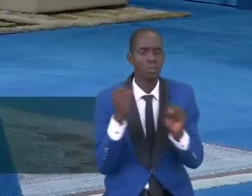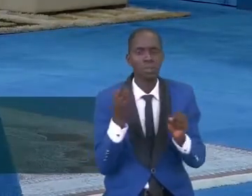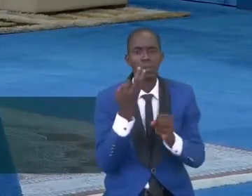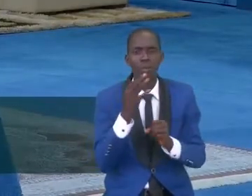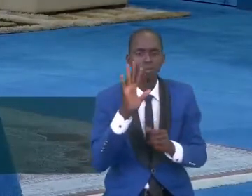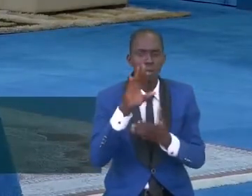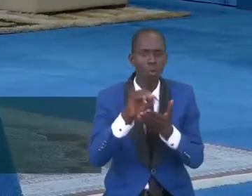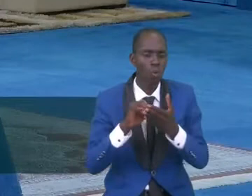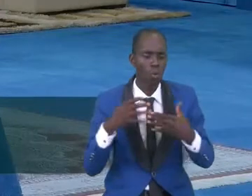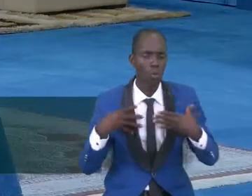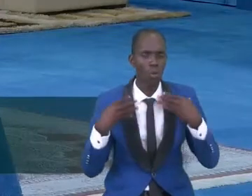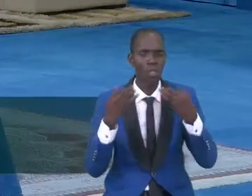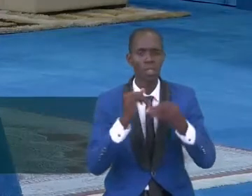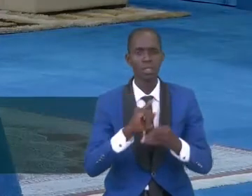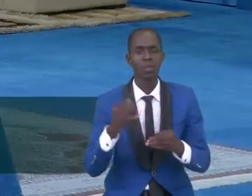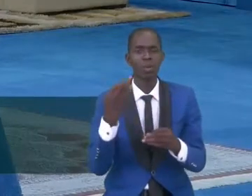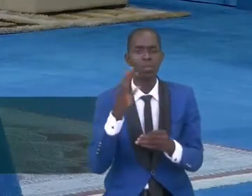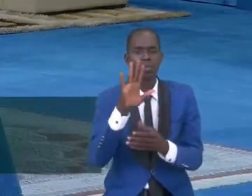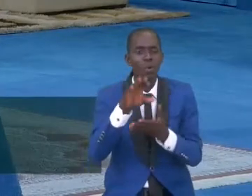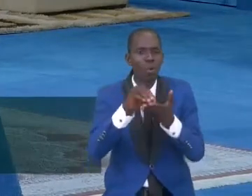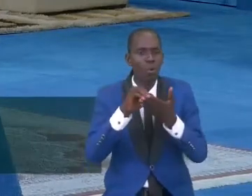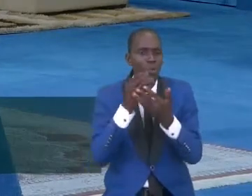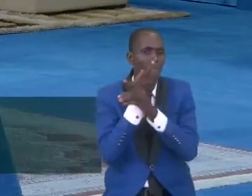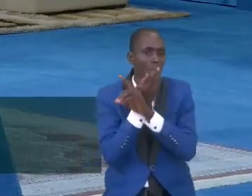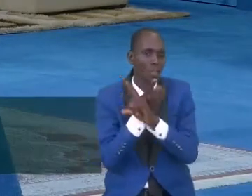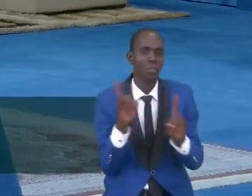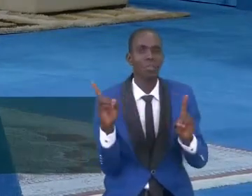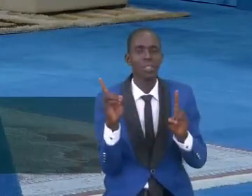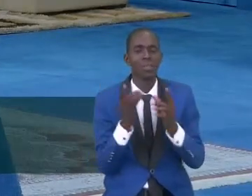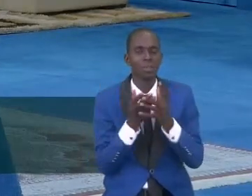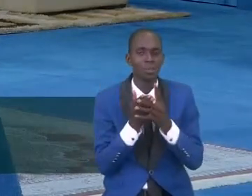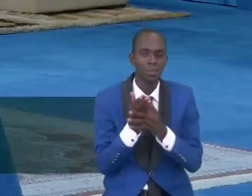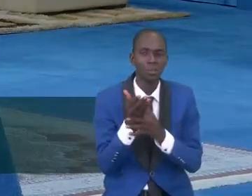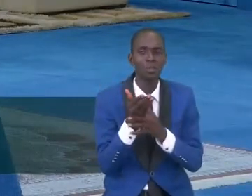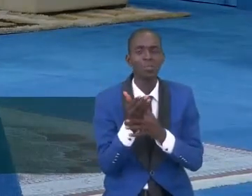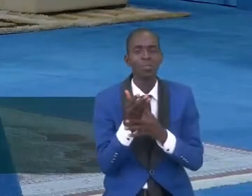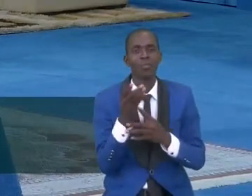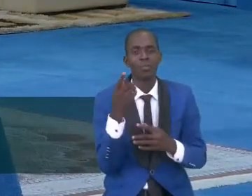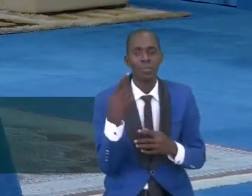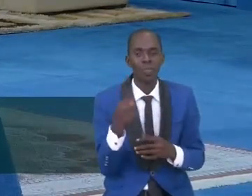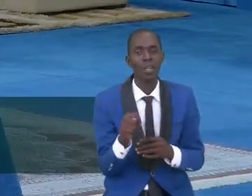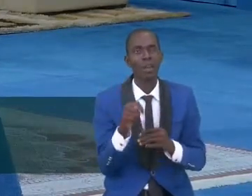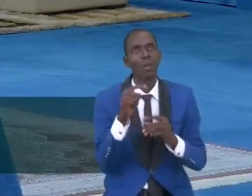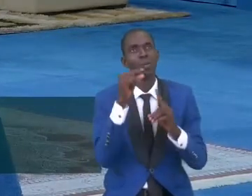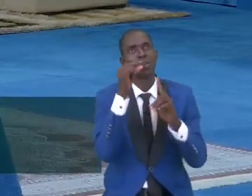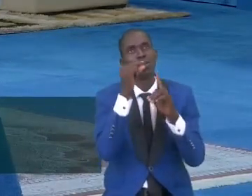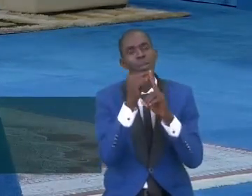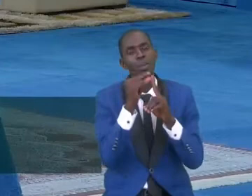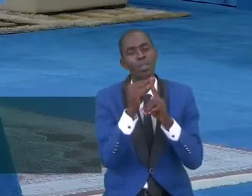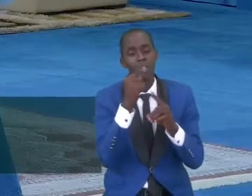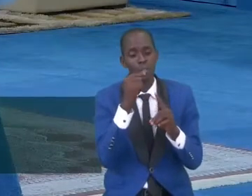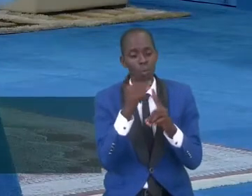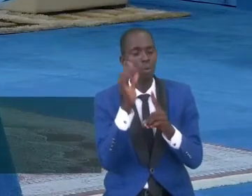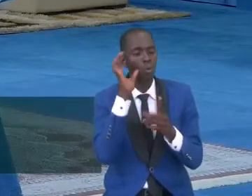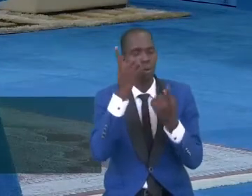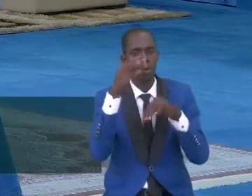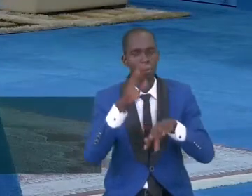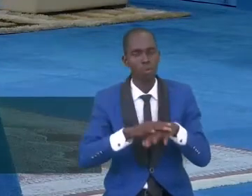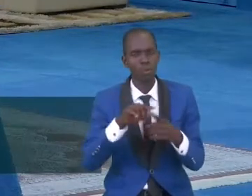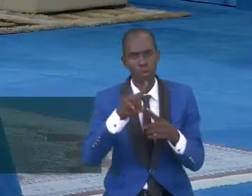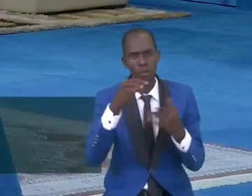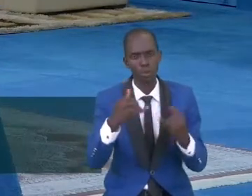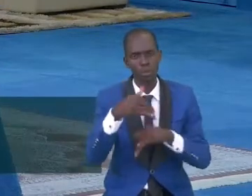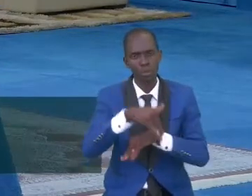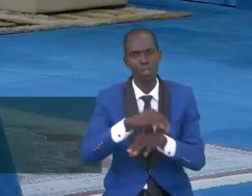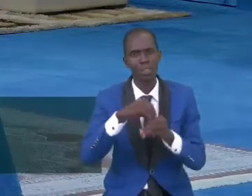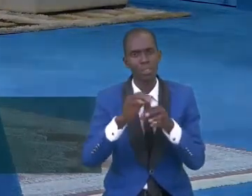own healing, of your own deliverance through the word. The word will come to you tonight. And